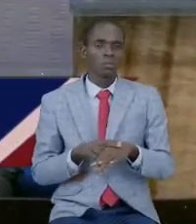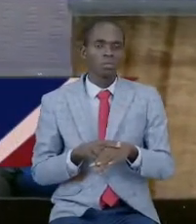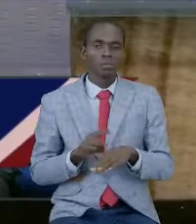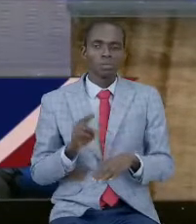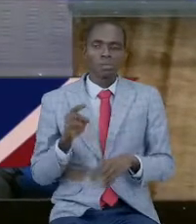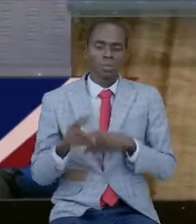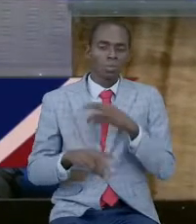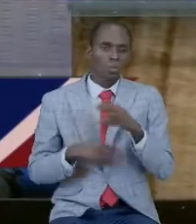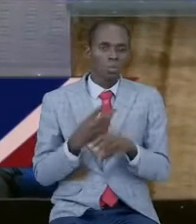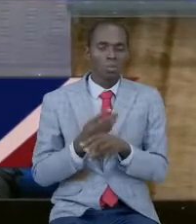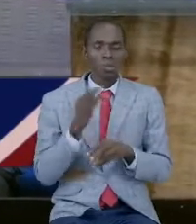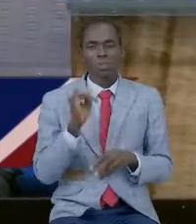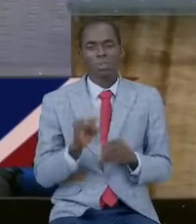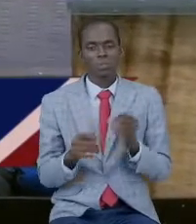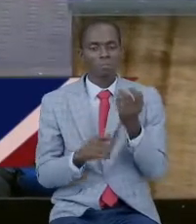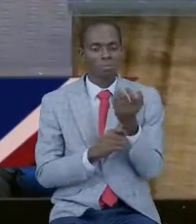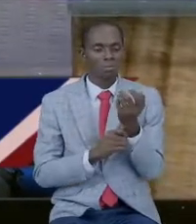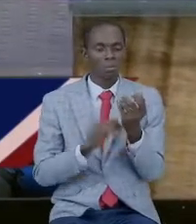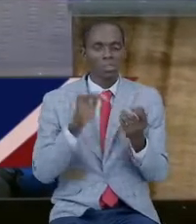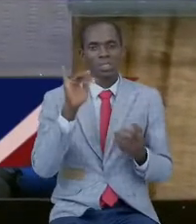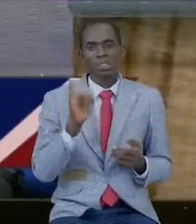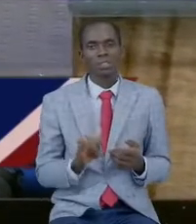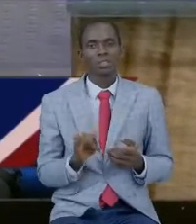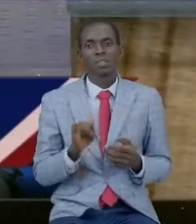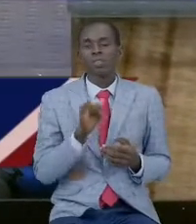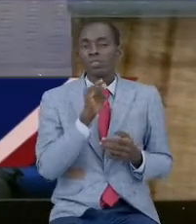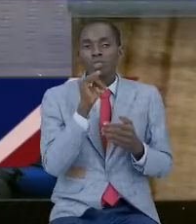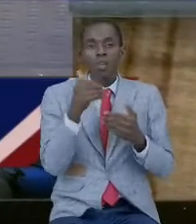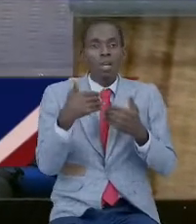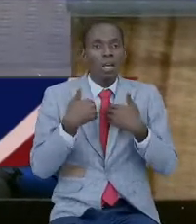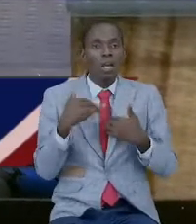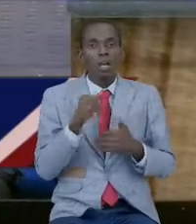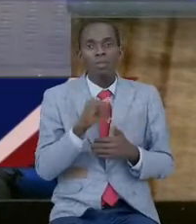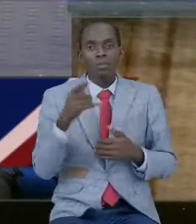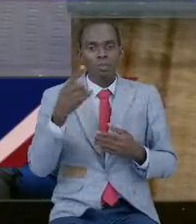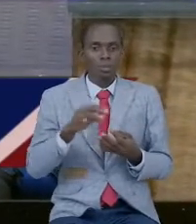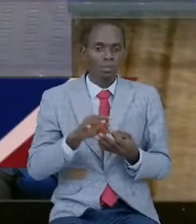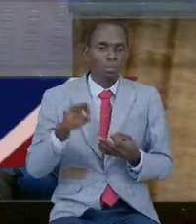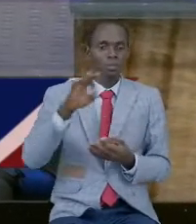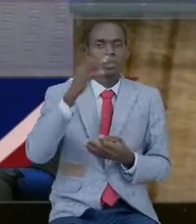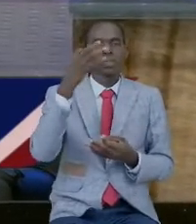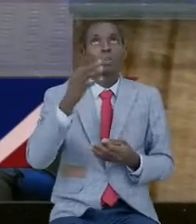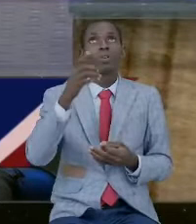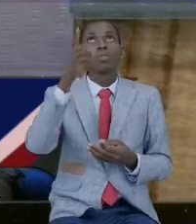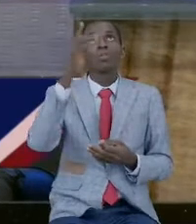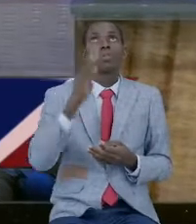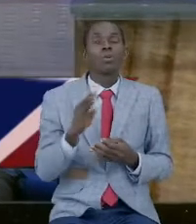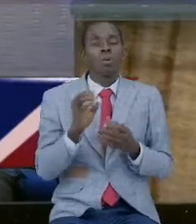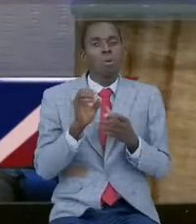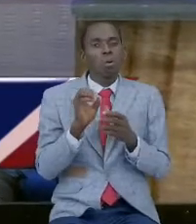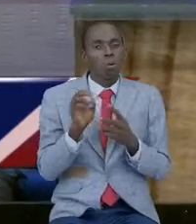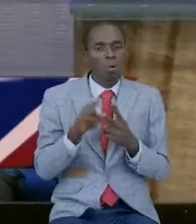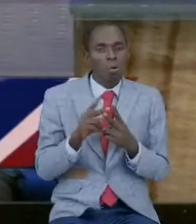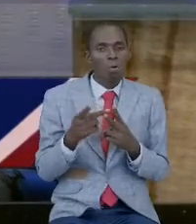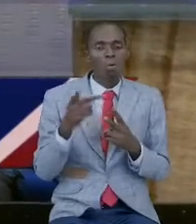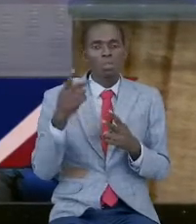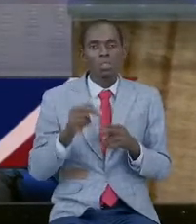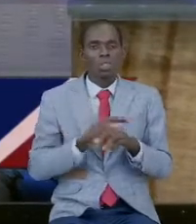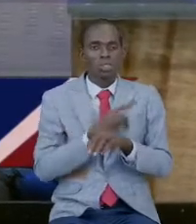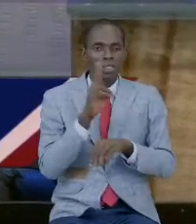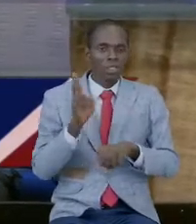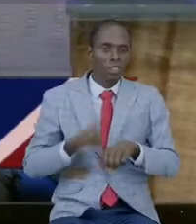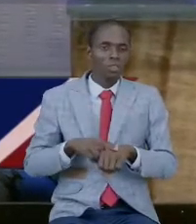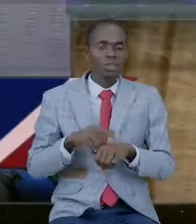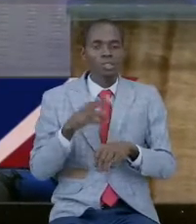carnal, fleshly, not having the Spirit of God or the nature of God